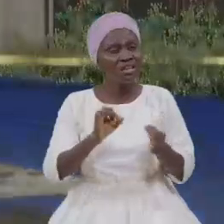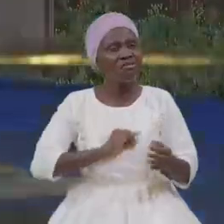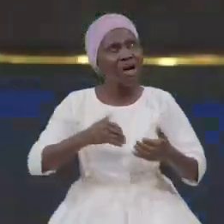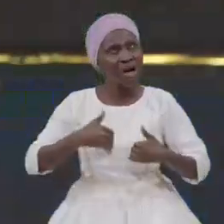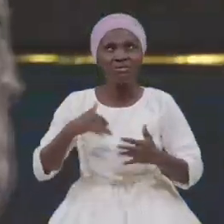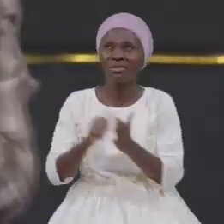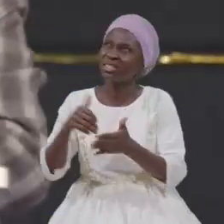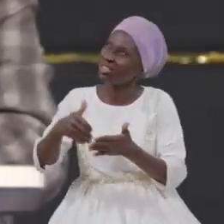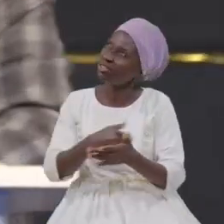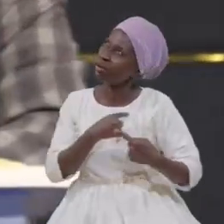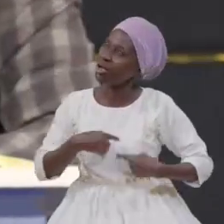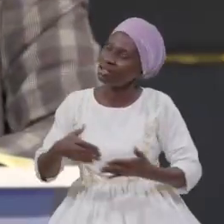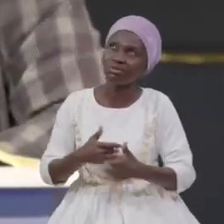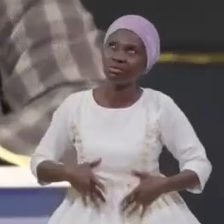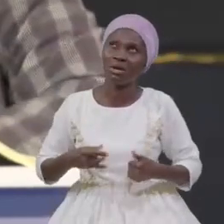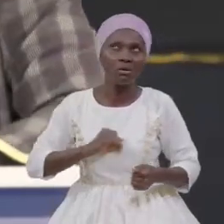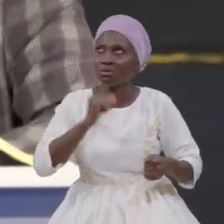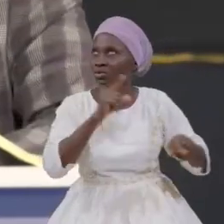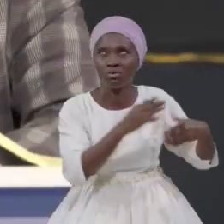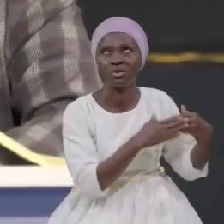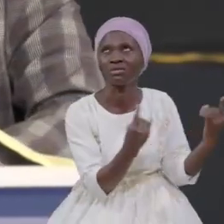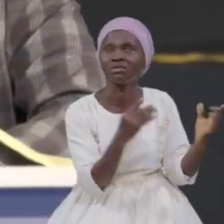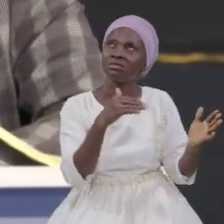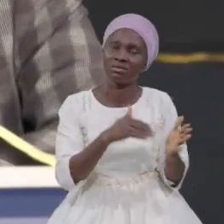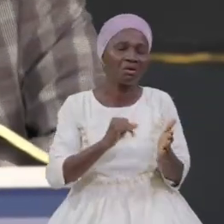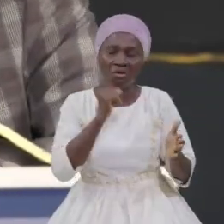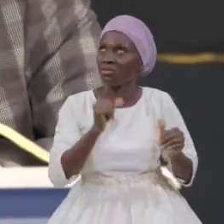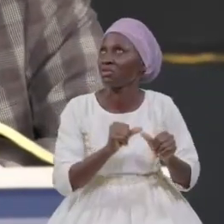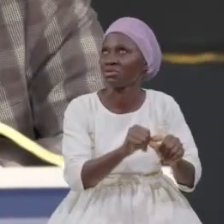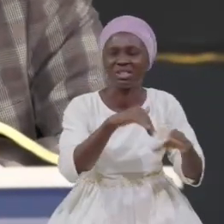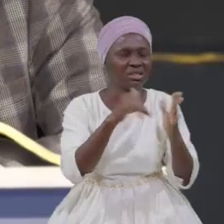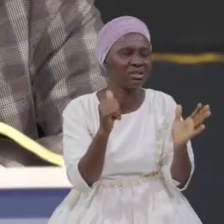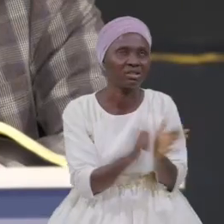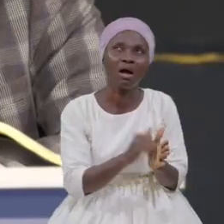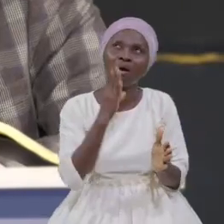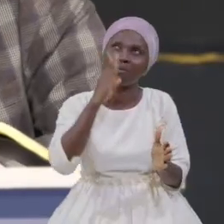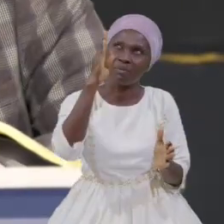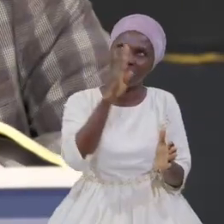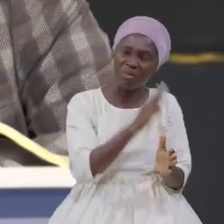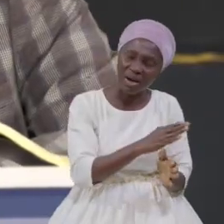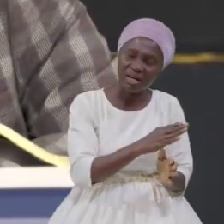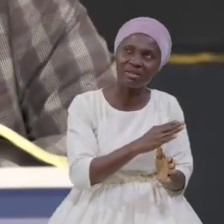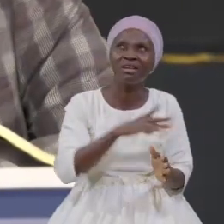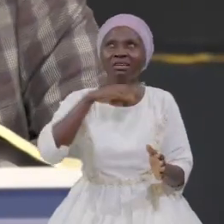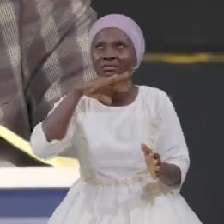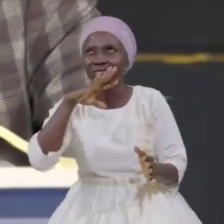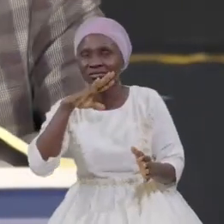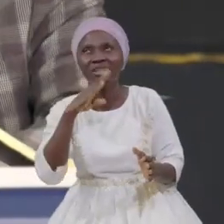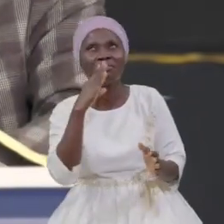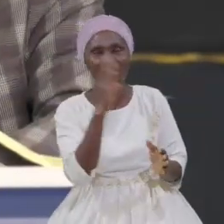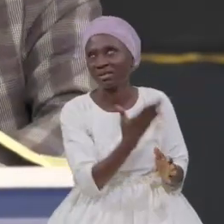I will not continue in that despicable, defiling, evil